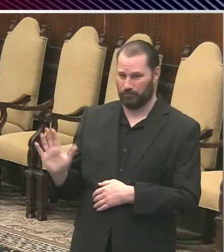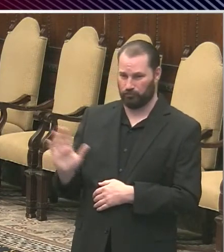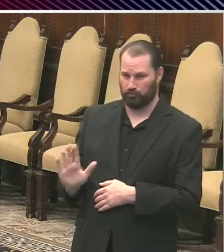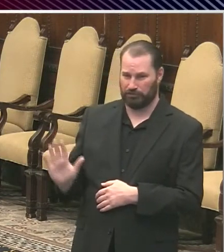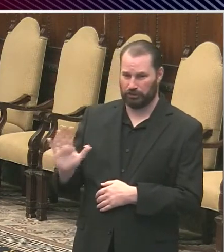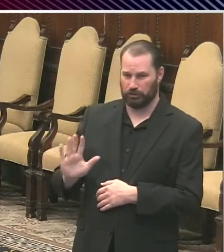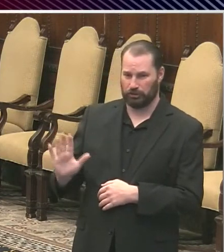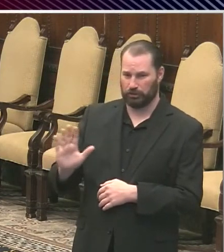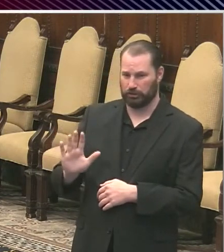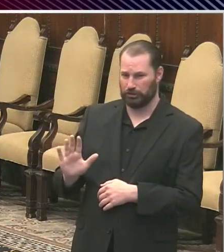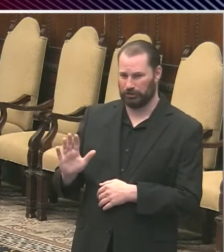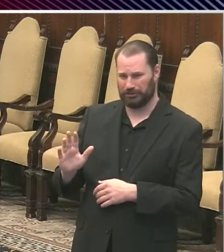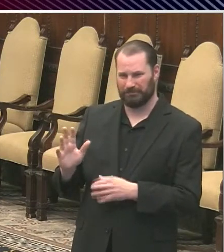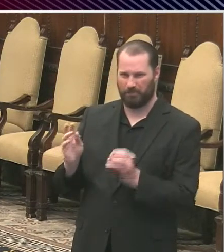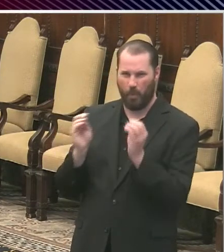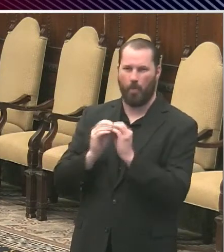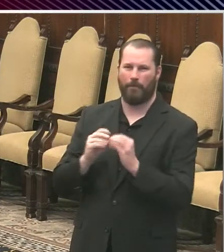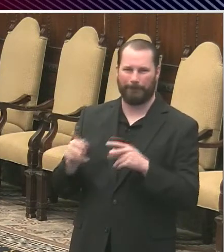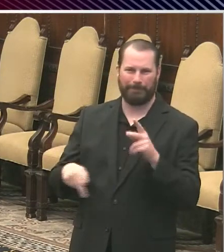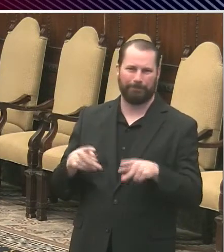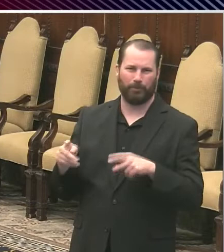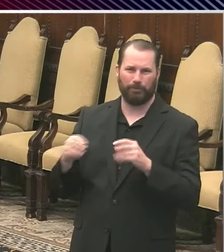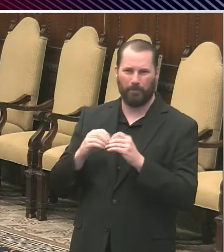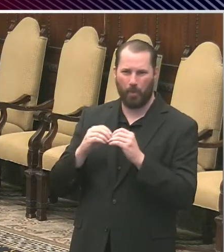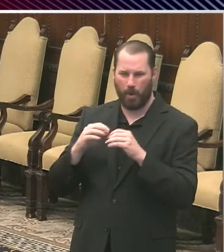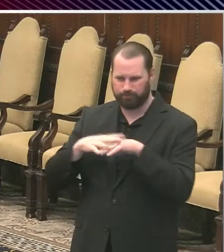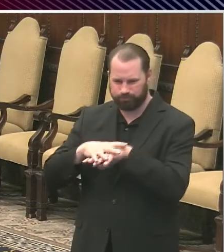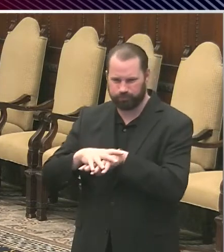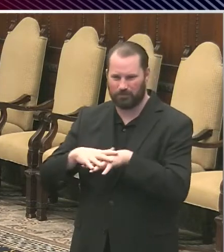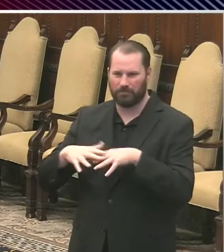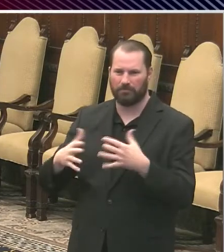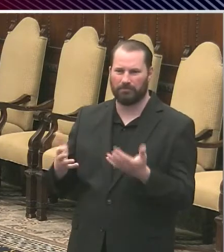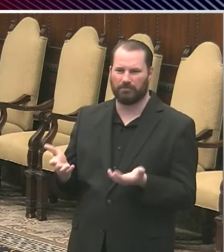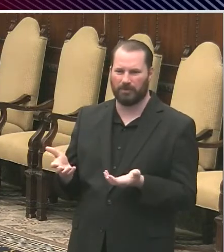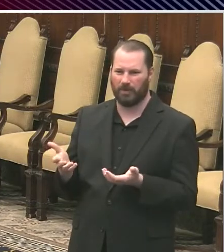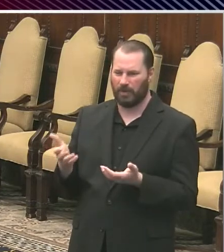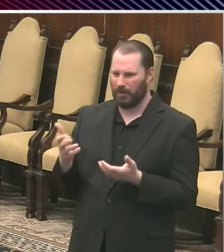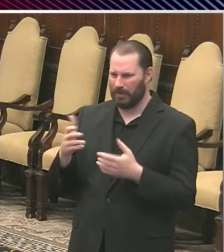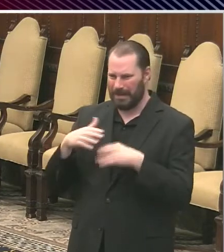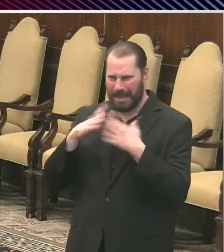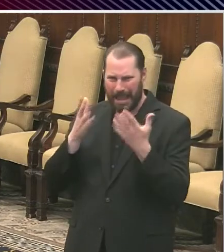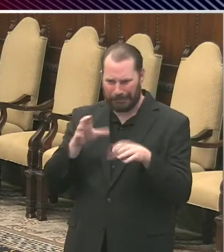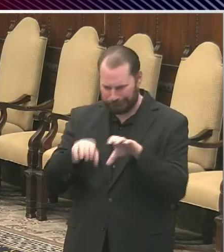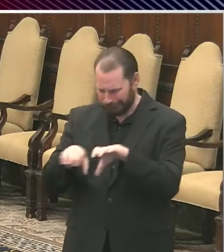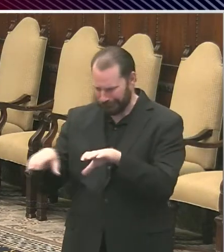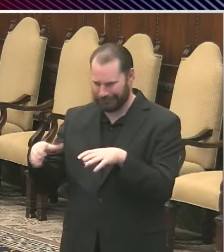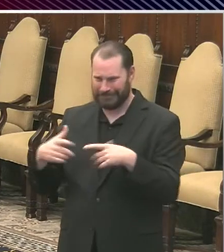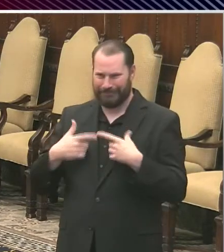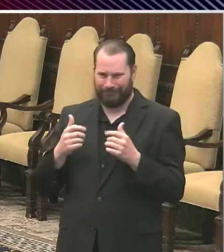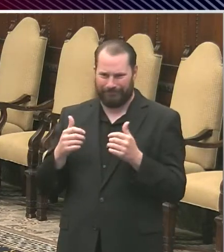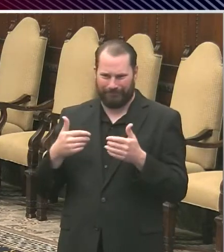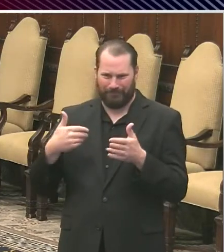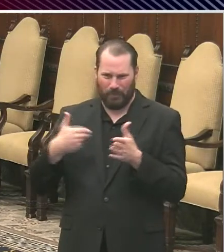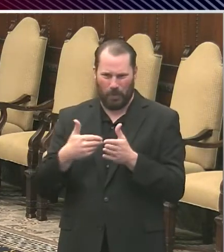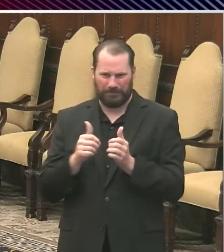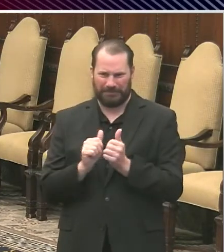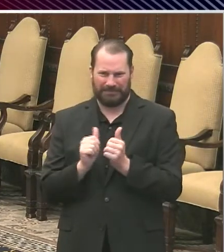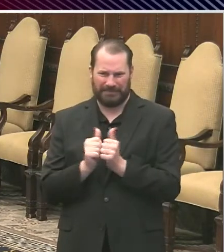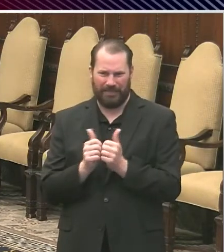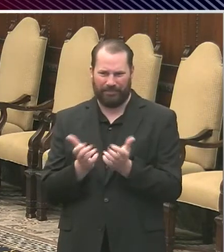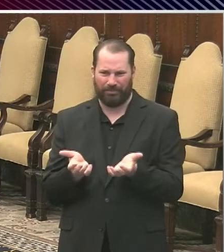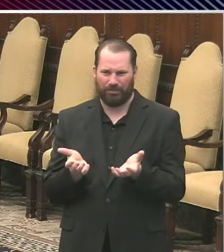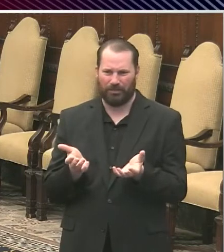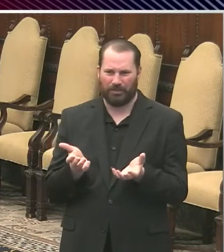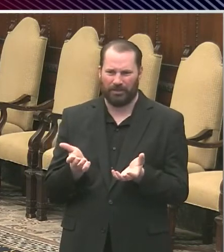population grows. We live closely together. The surrounding counties are very dense also. So, and again, I will